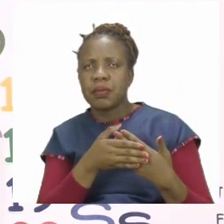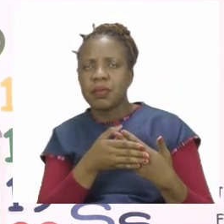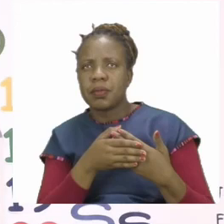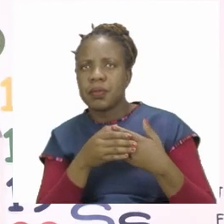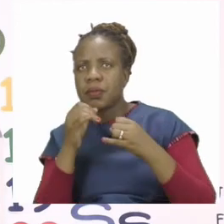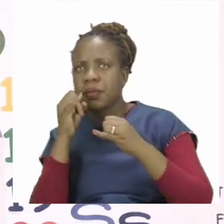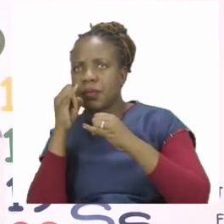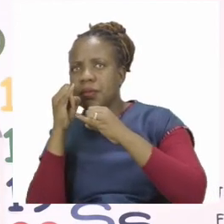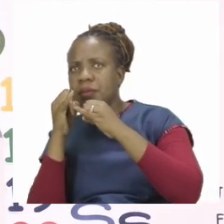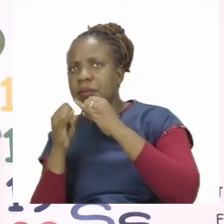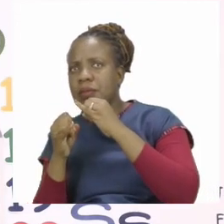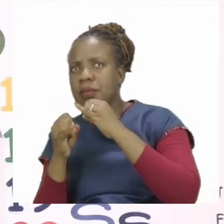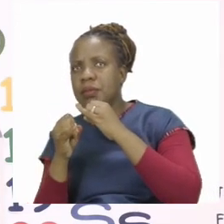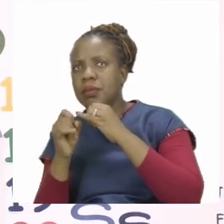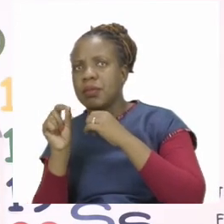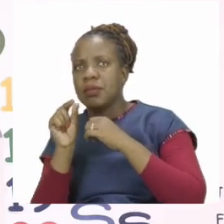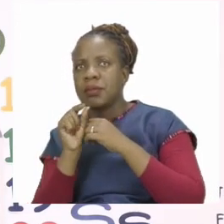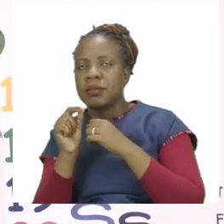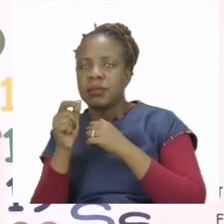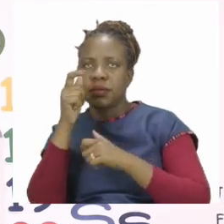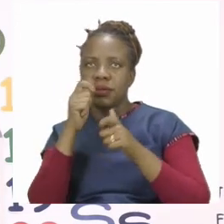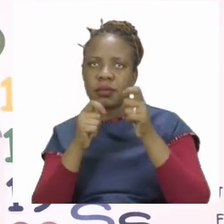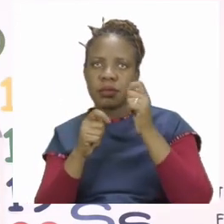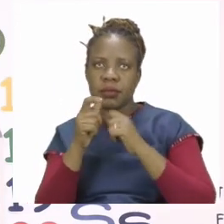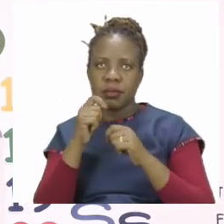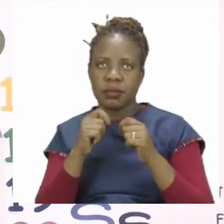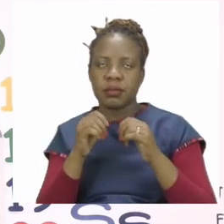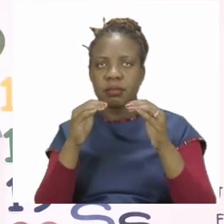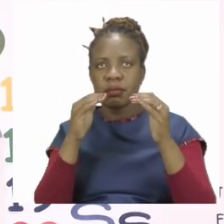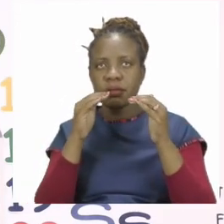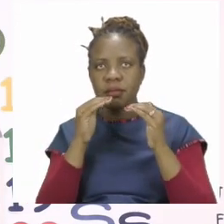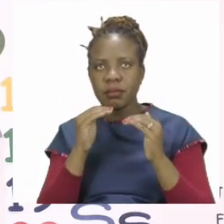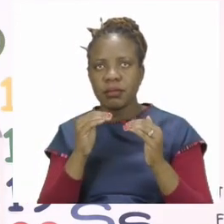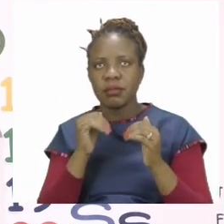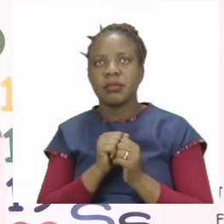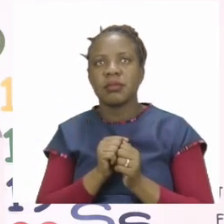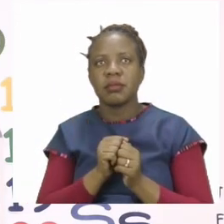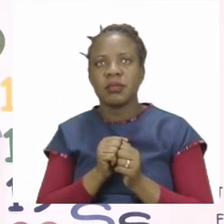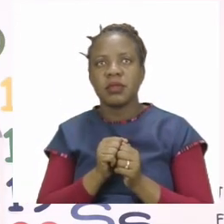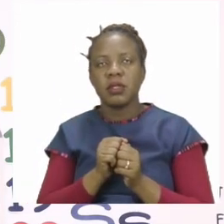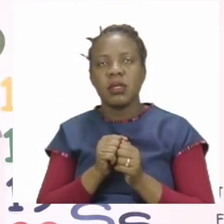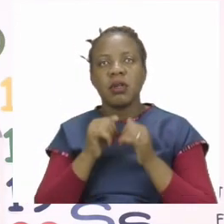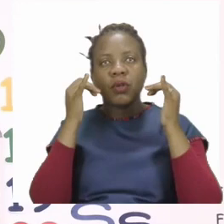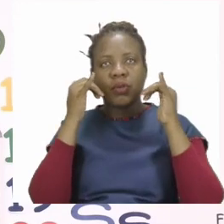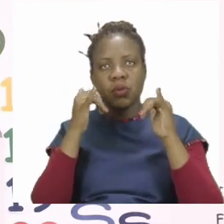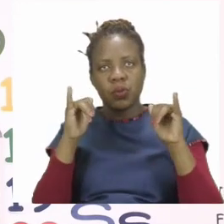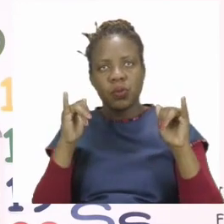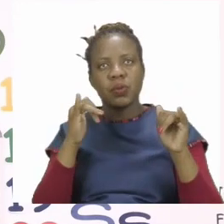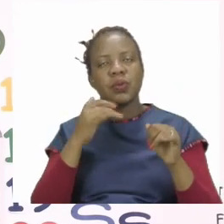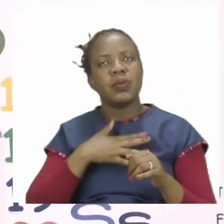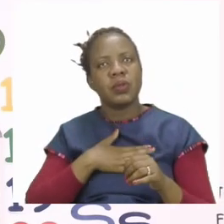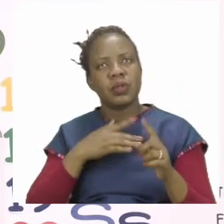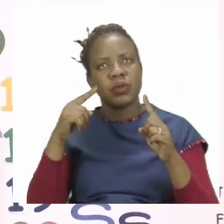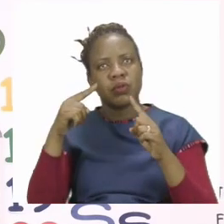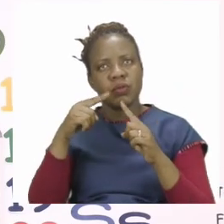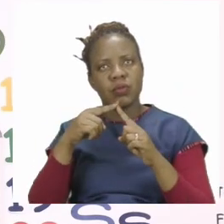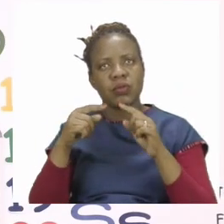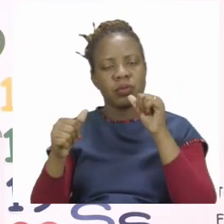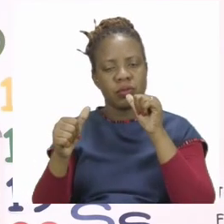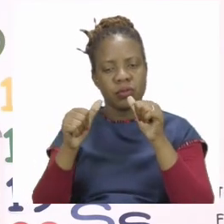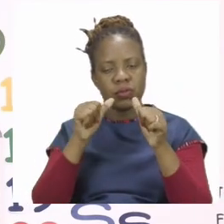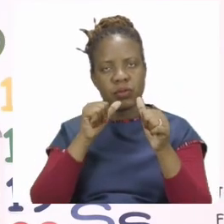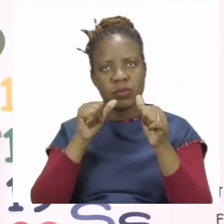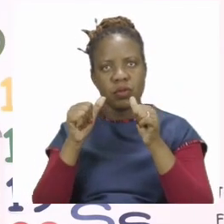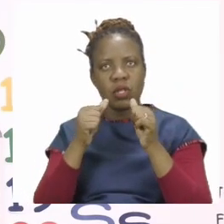word milk. Let's look at the second sentence. Cows like to eat